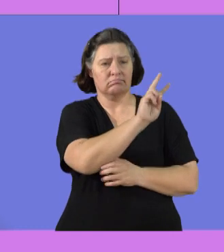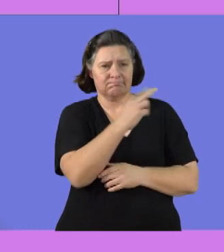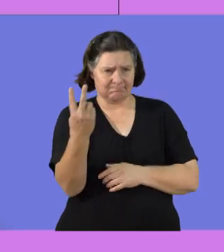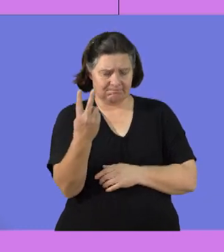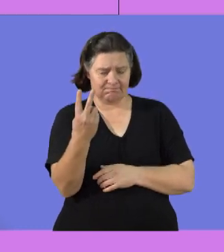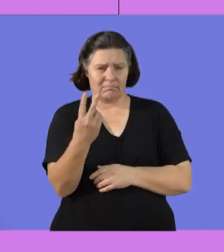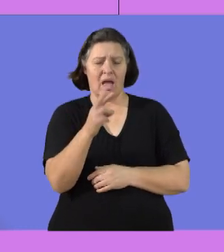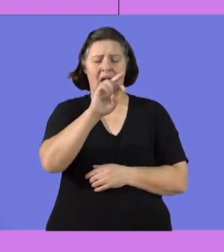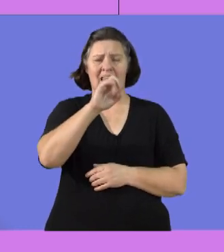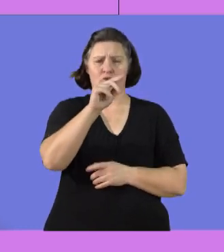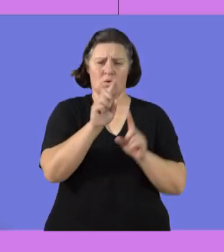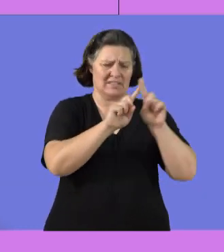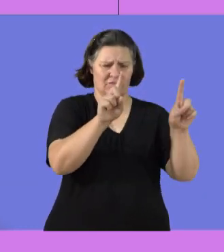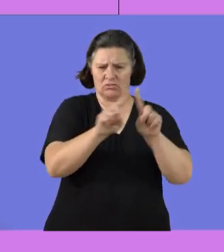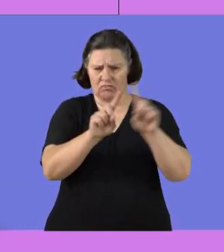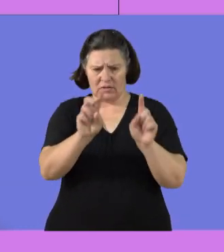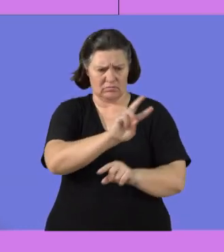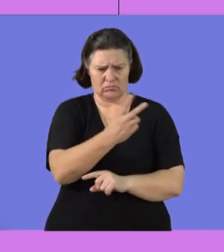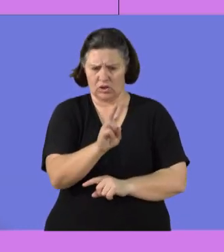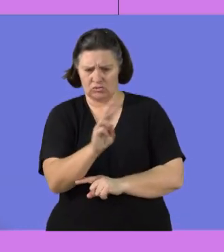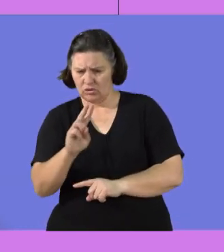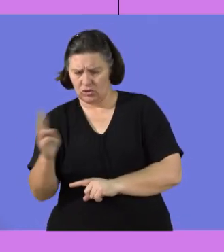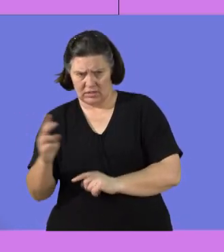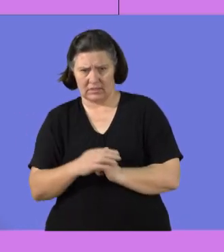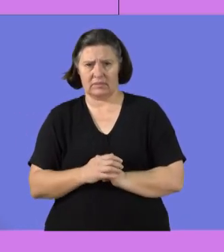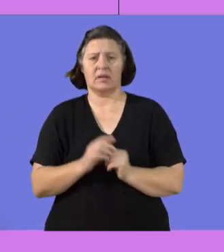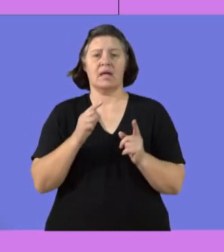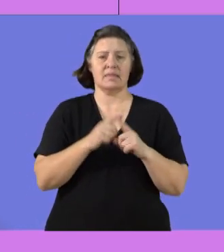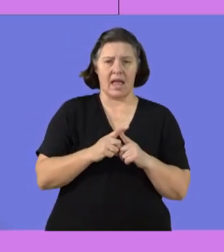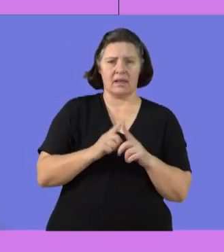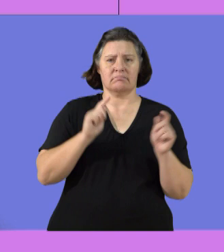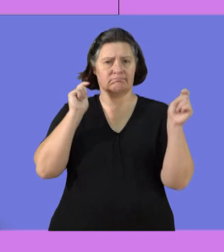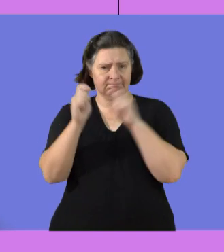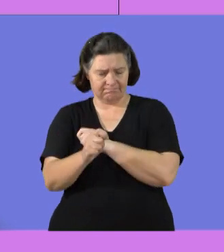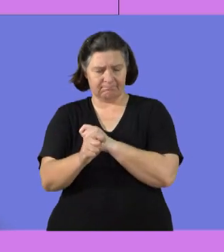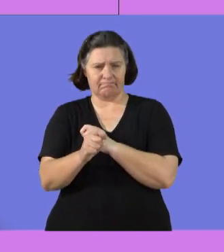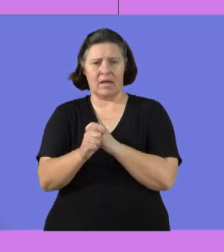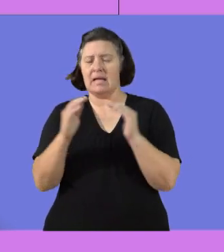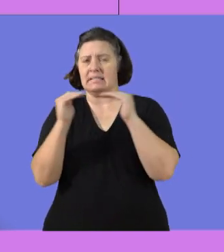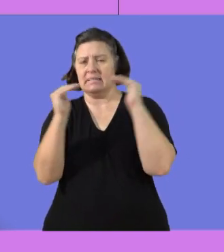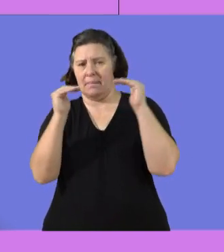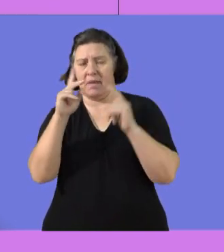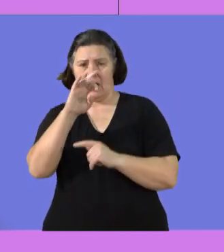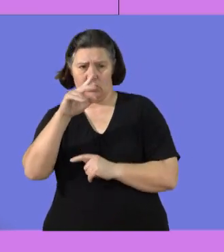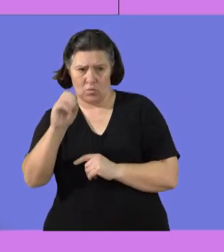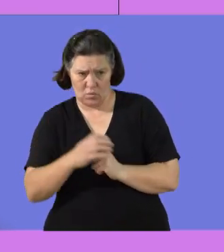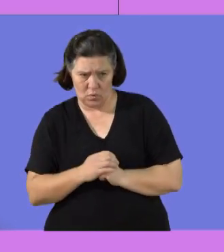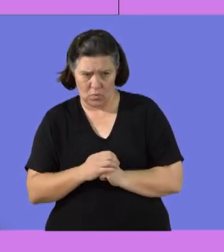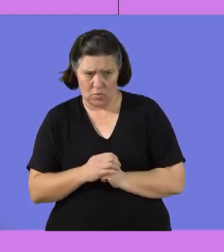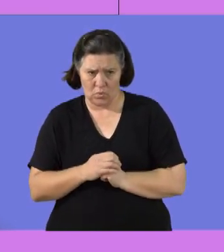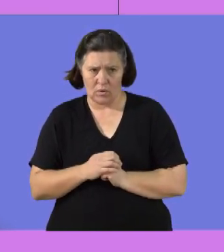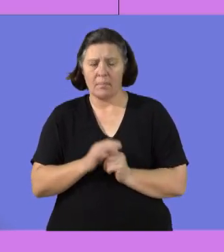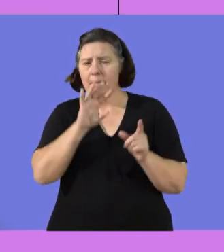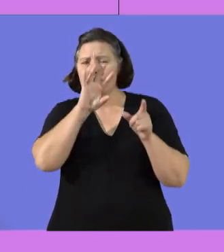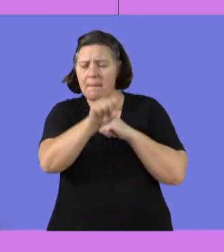converting between the different forms of ratios. We will convert equivalent ratios. We will determine the